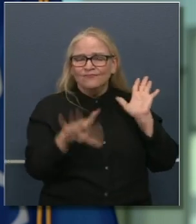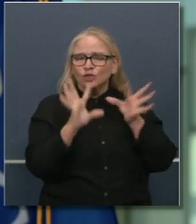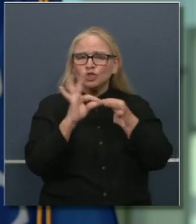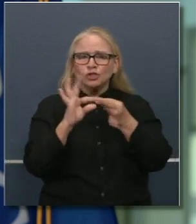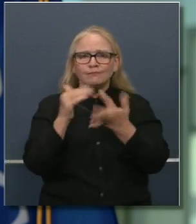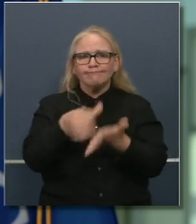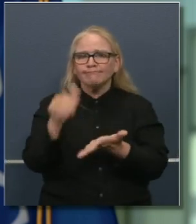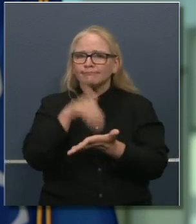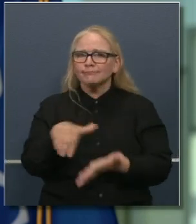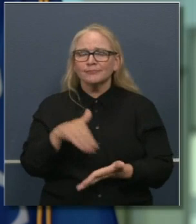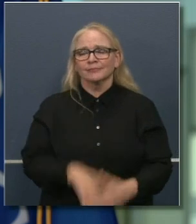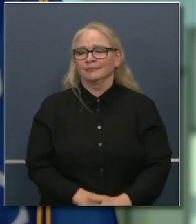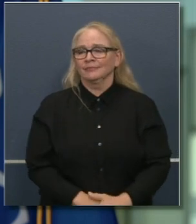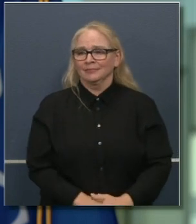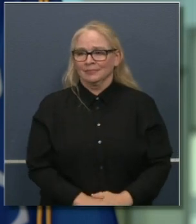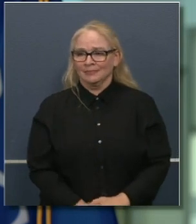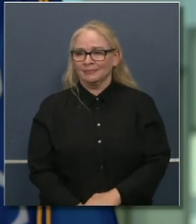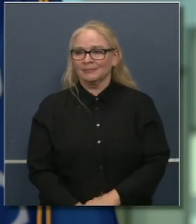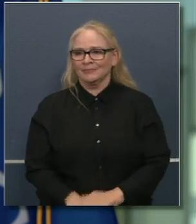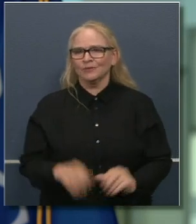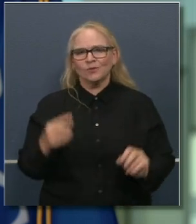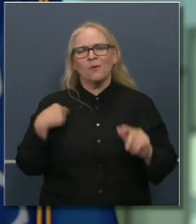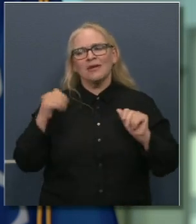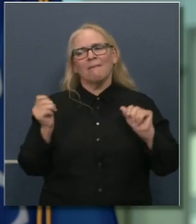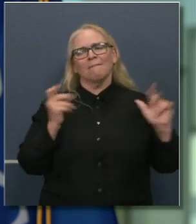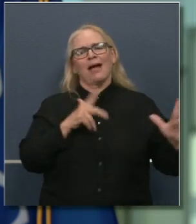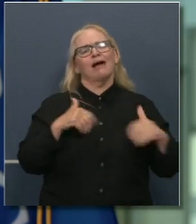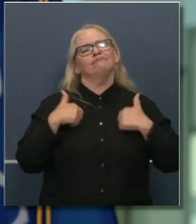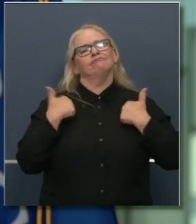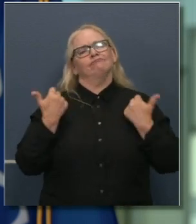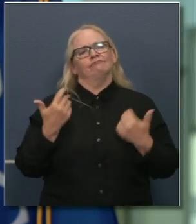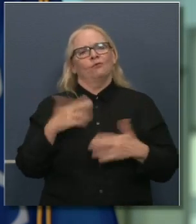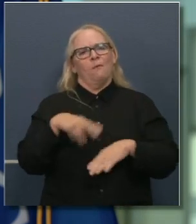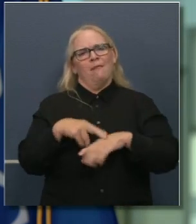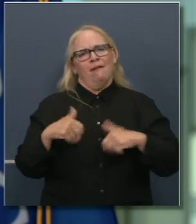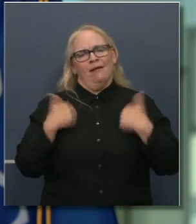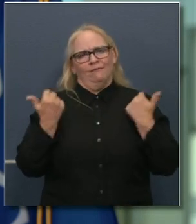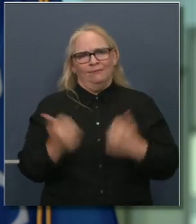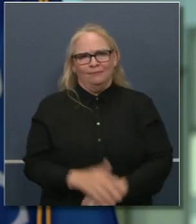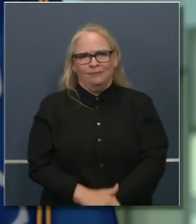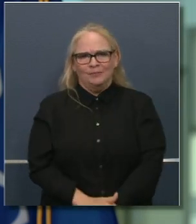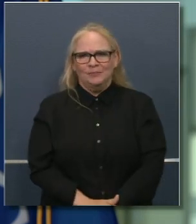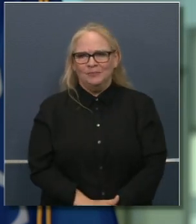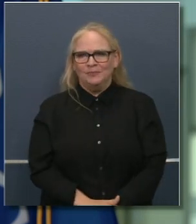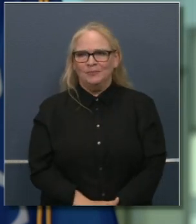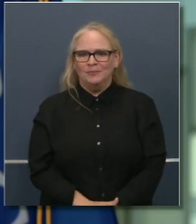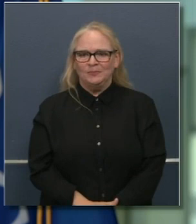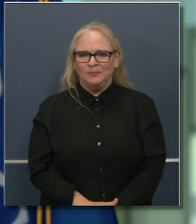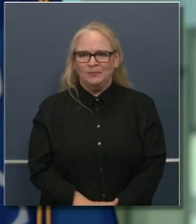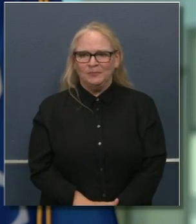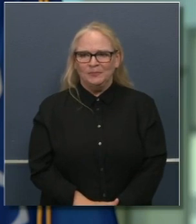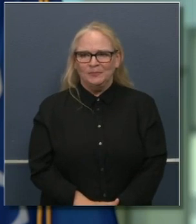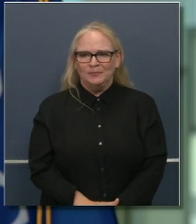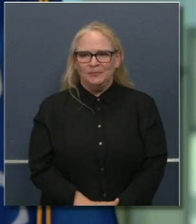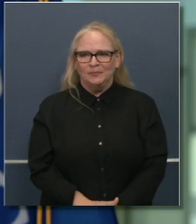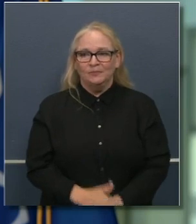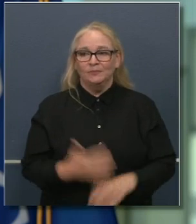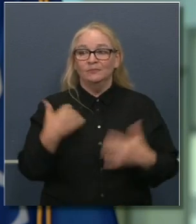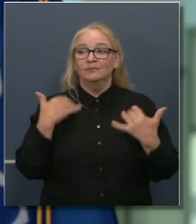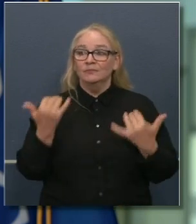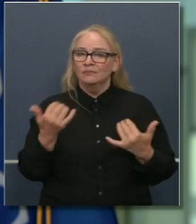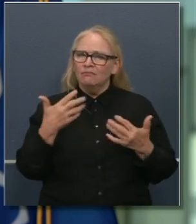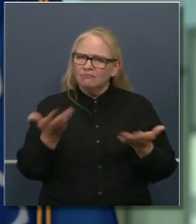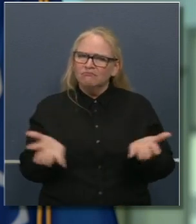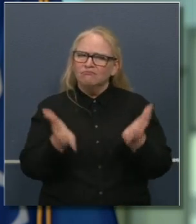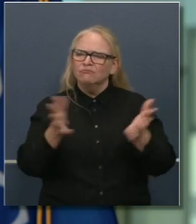attend to these basic and foundational and fundamental principles. So with that, I always encourage you to learn more and